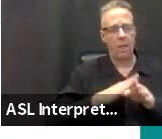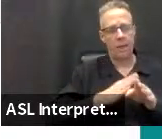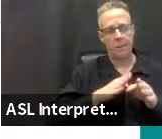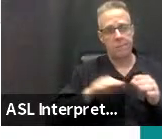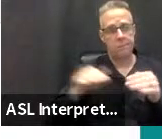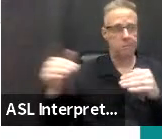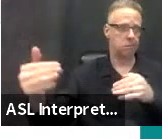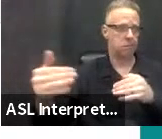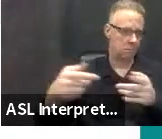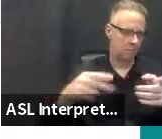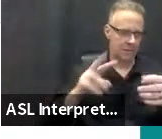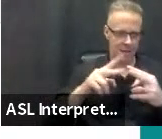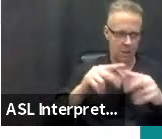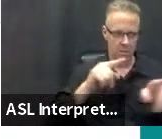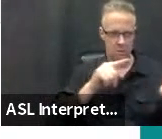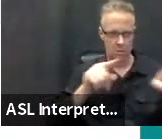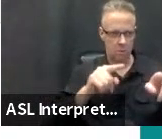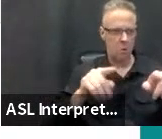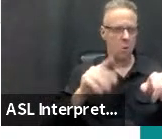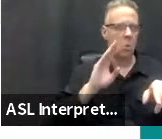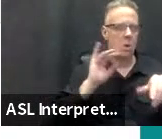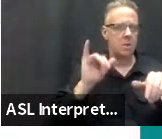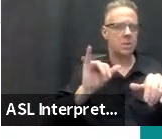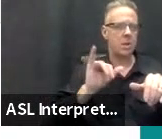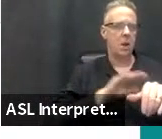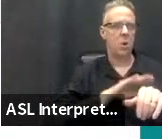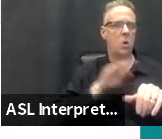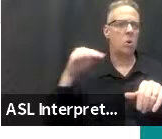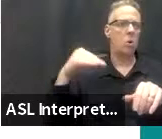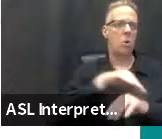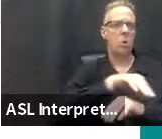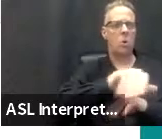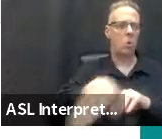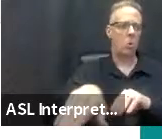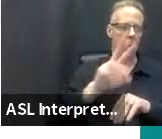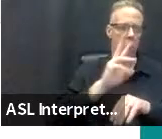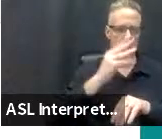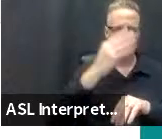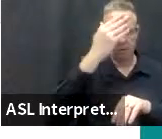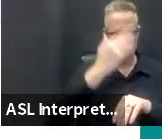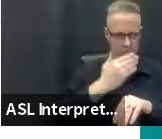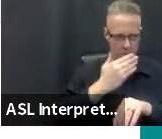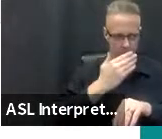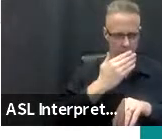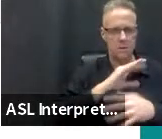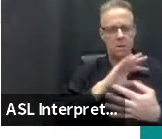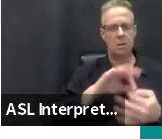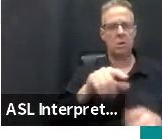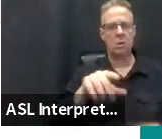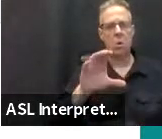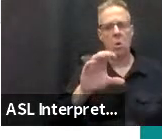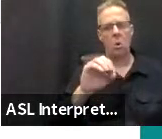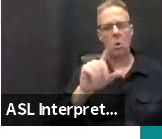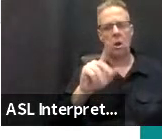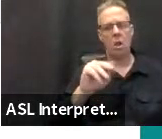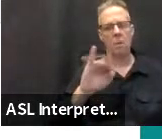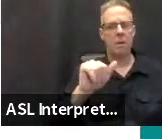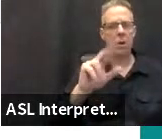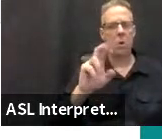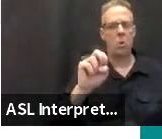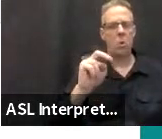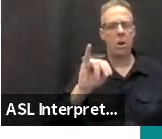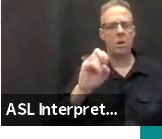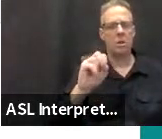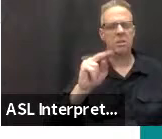We're going to ramp down to the waterfront and connect into the Columbia Renaissance Trail that's there on the waterfront